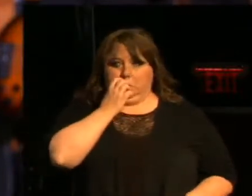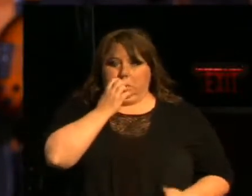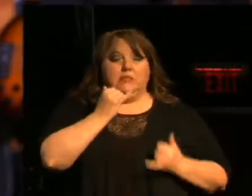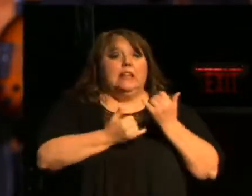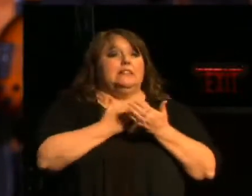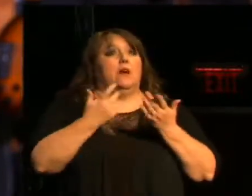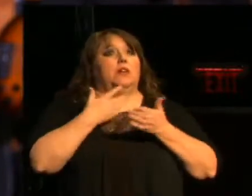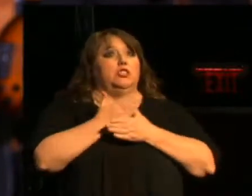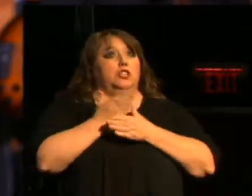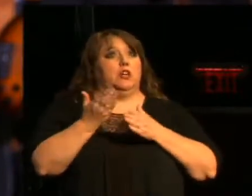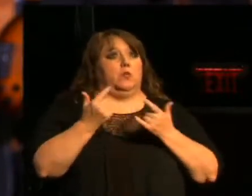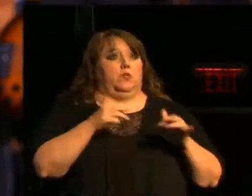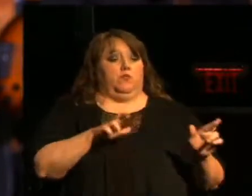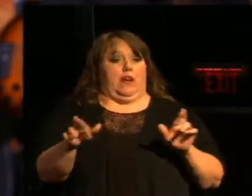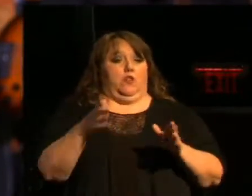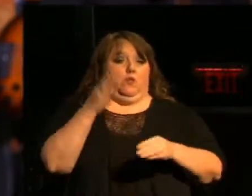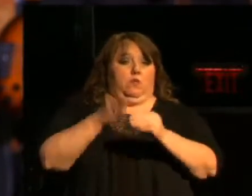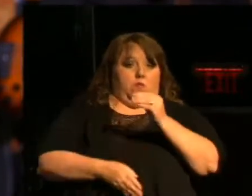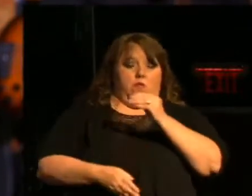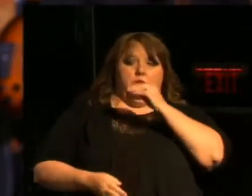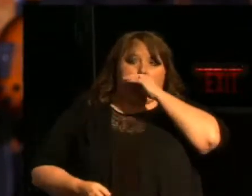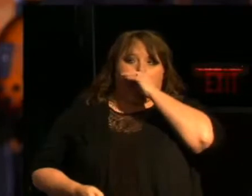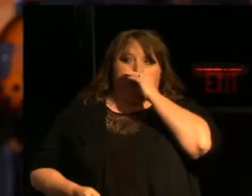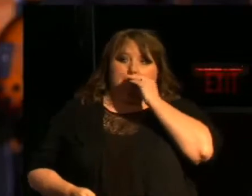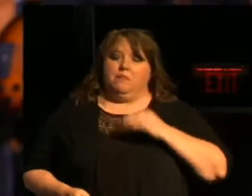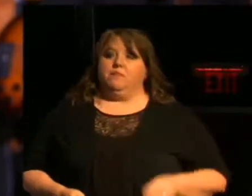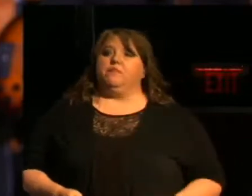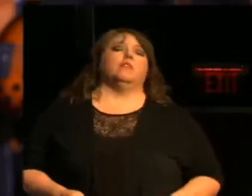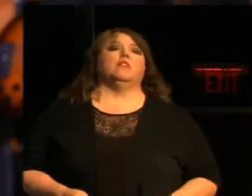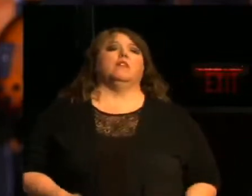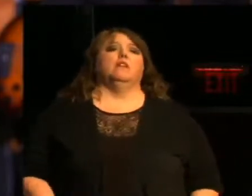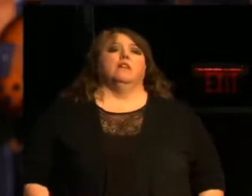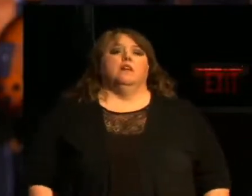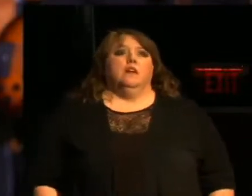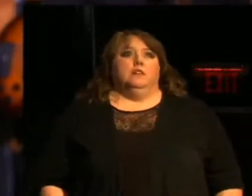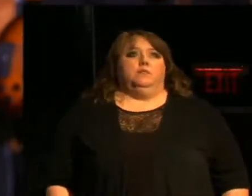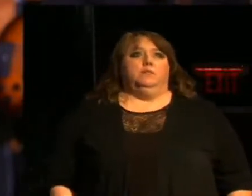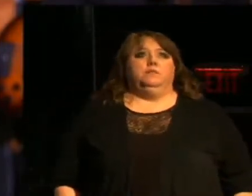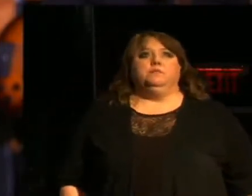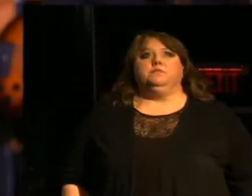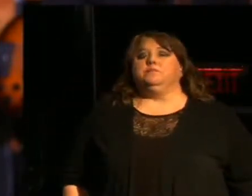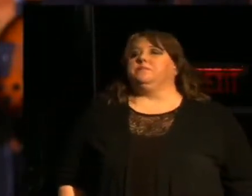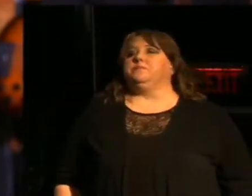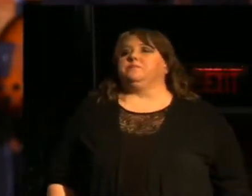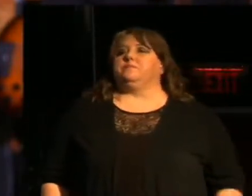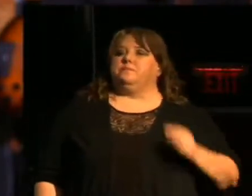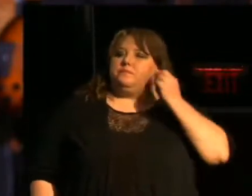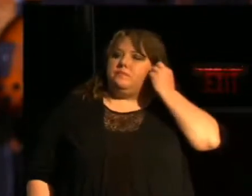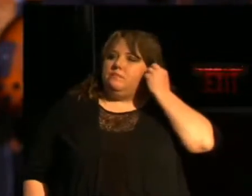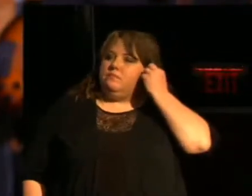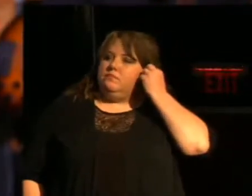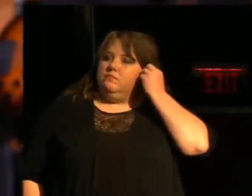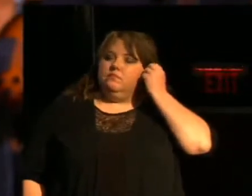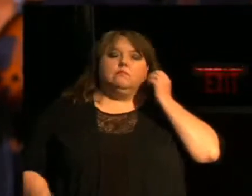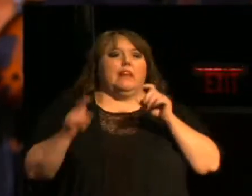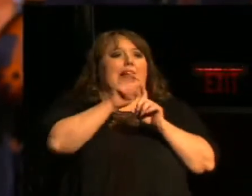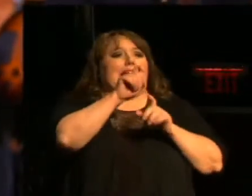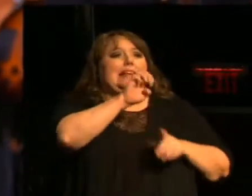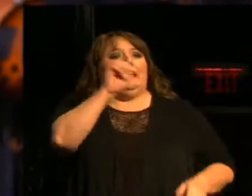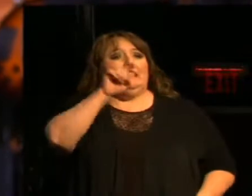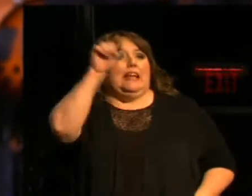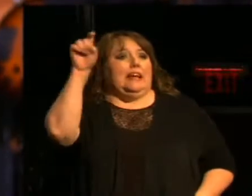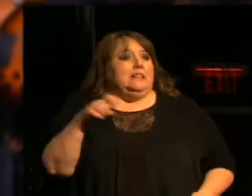things in a way that you've never seen them before.